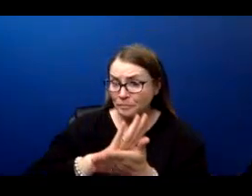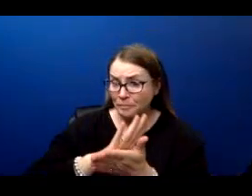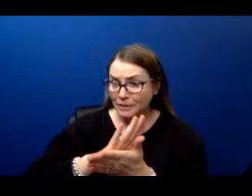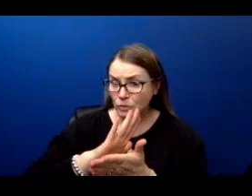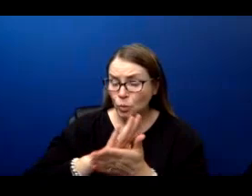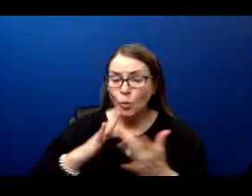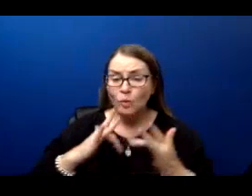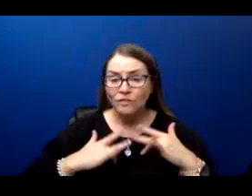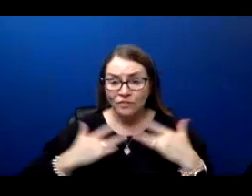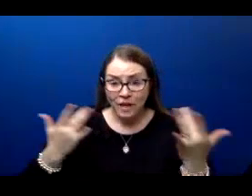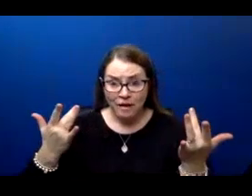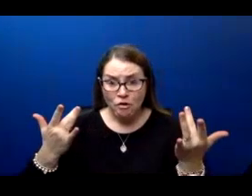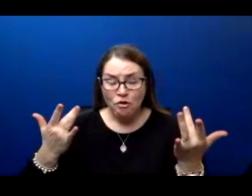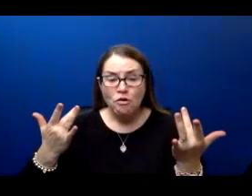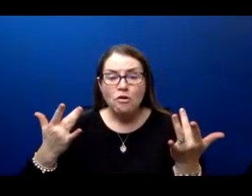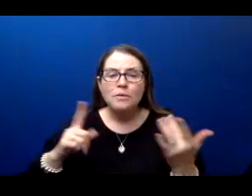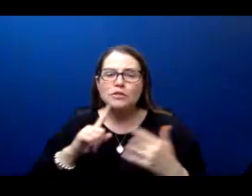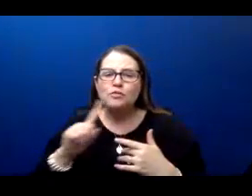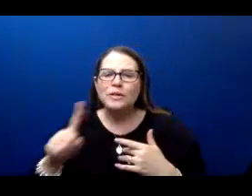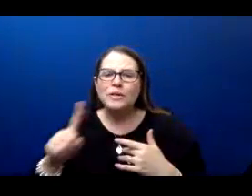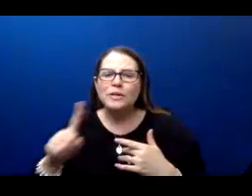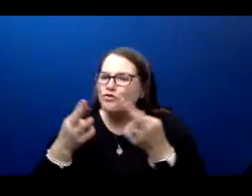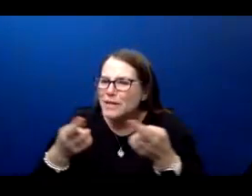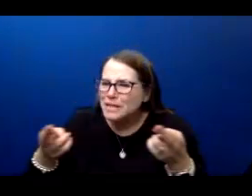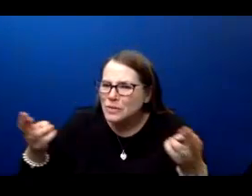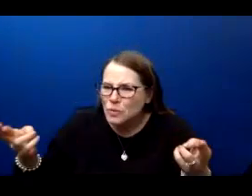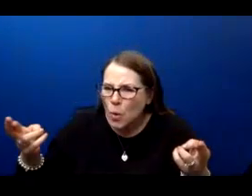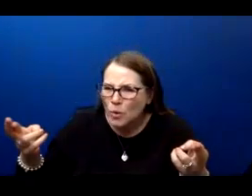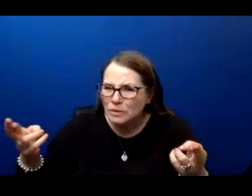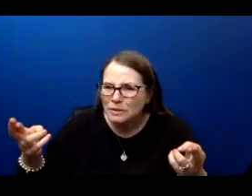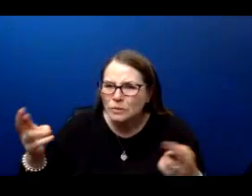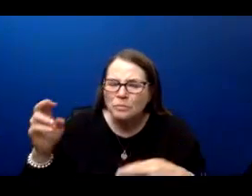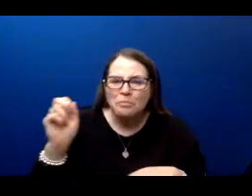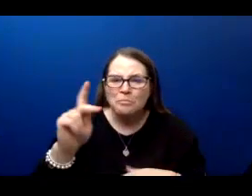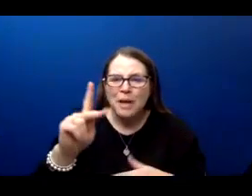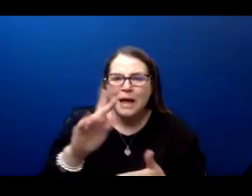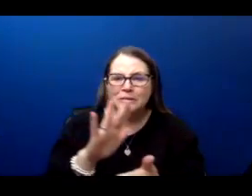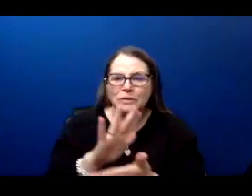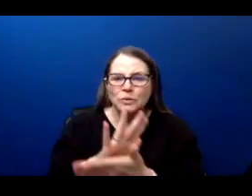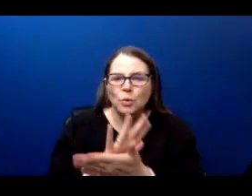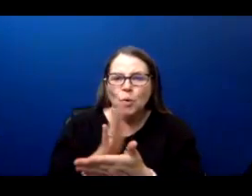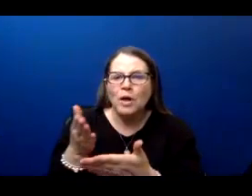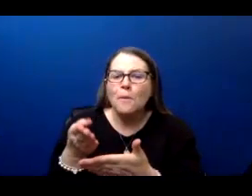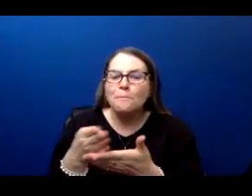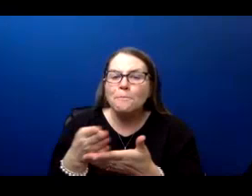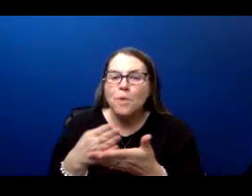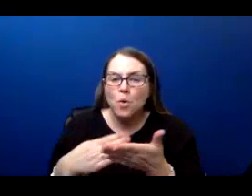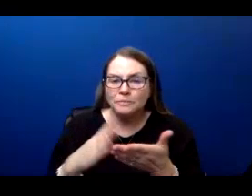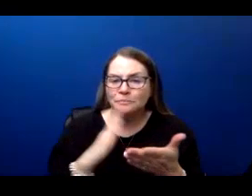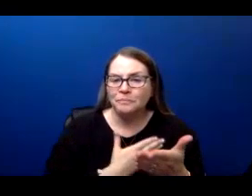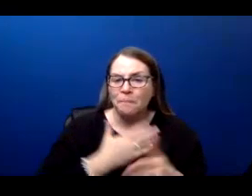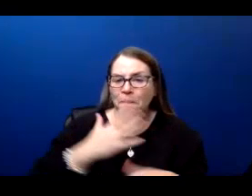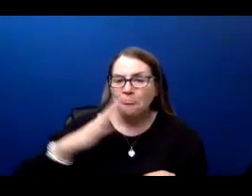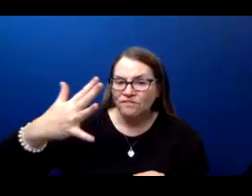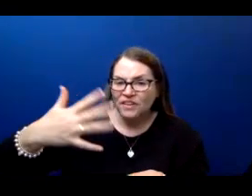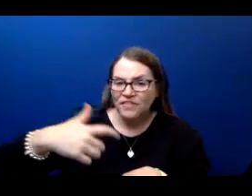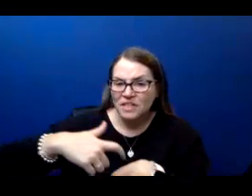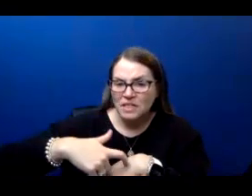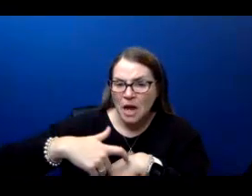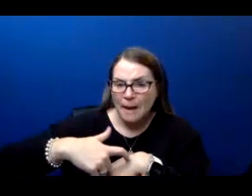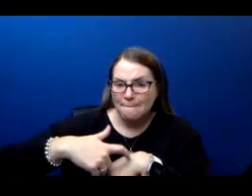but it's really a resource fair with a back to school component. It's our 5th time. We're going to be